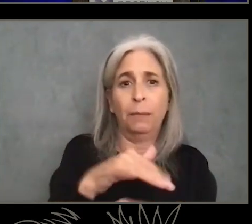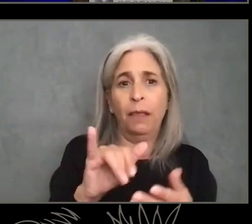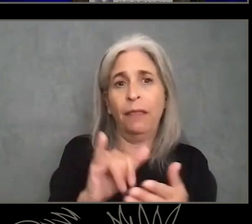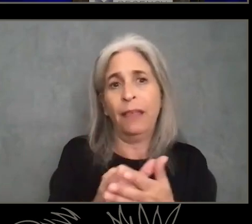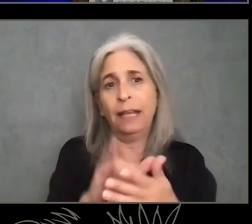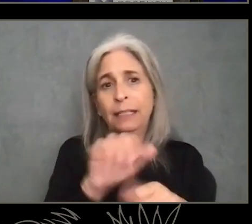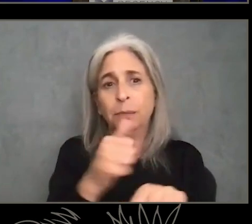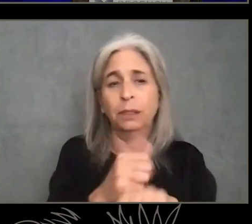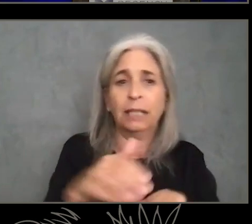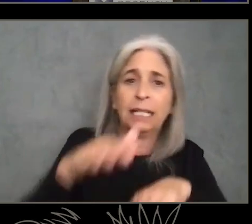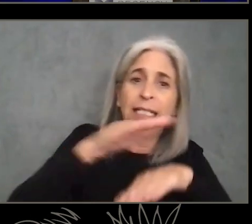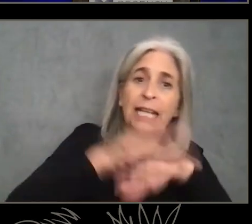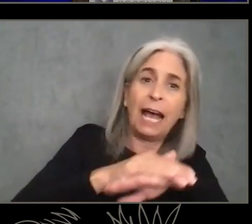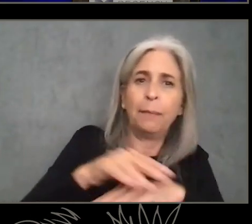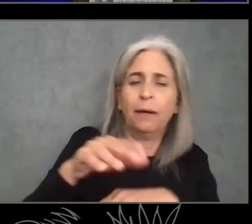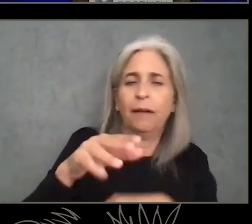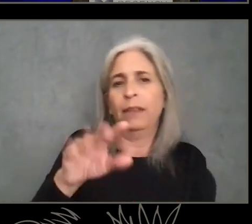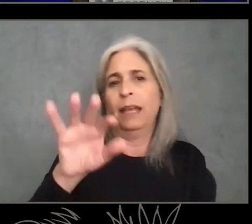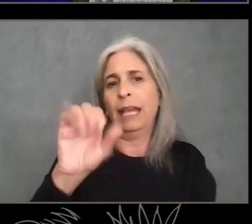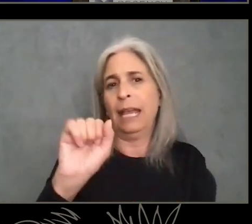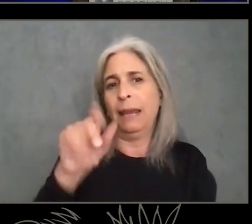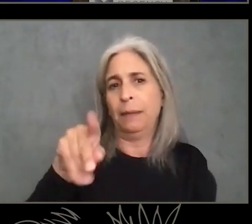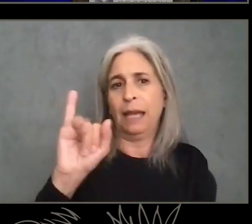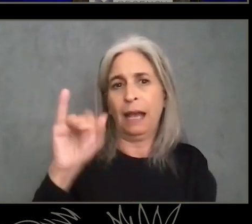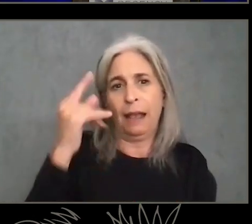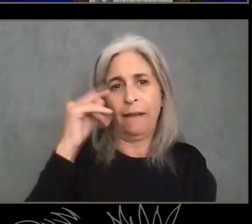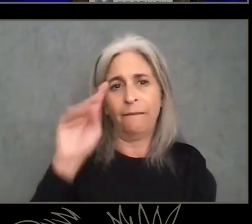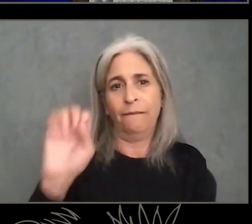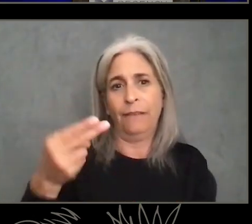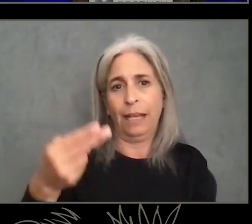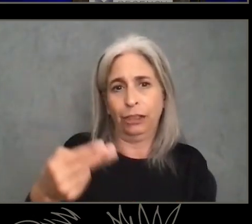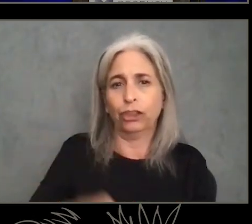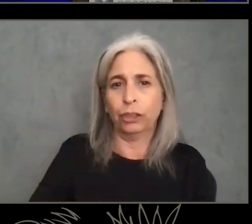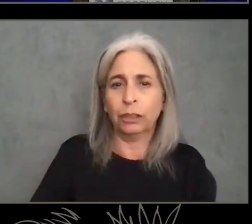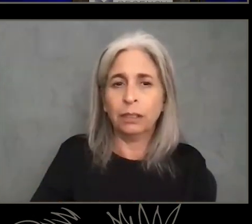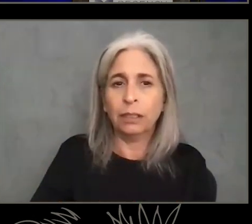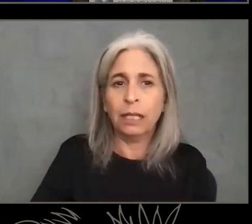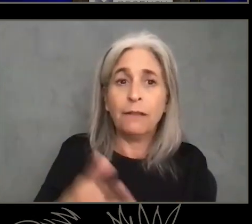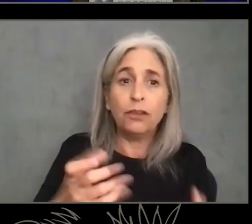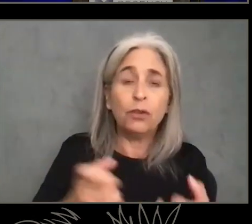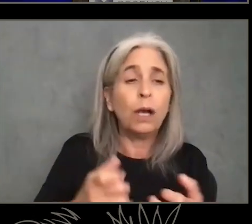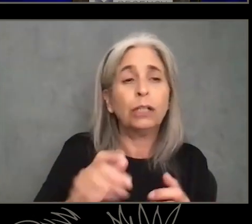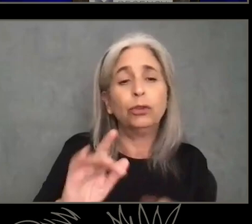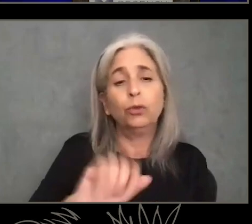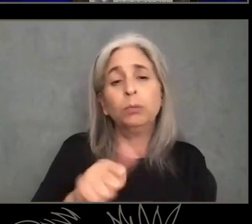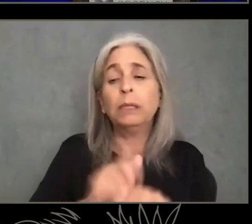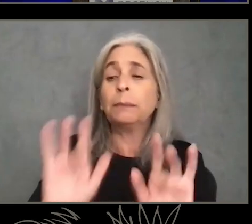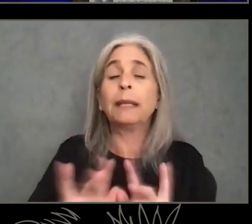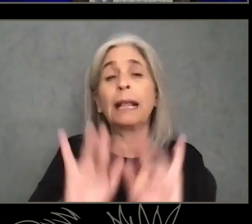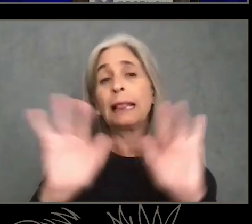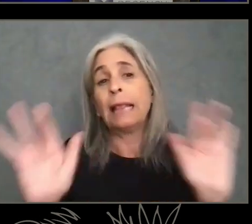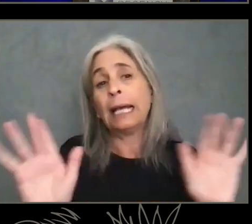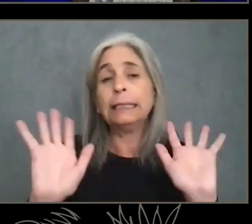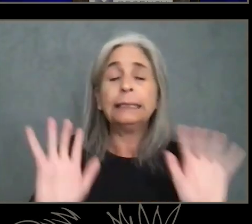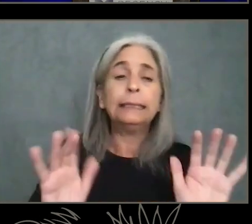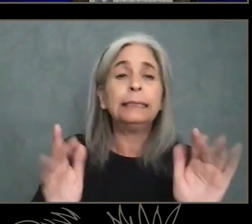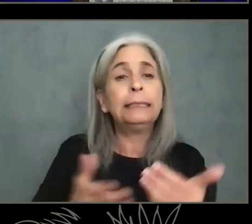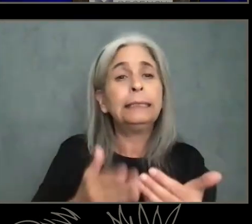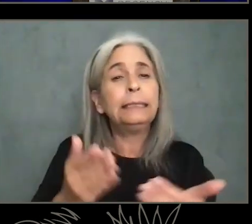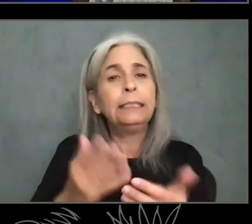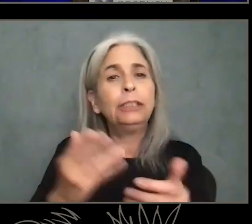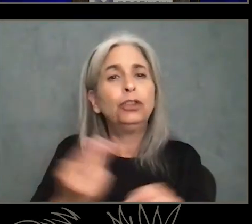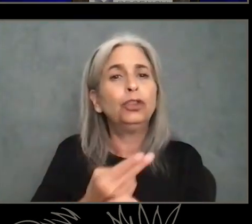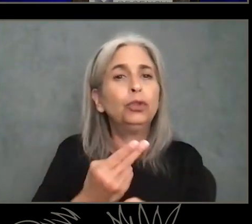takes a standard request and response. So if you just want to build something lightweight, you could build